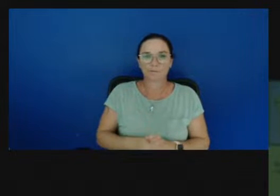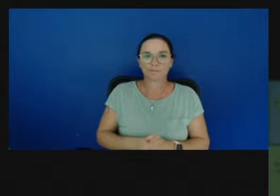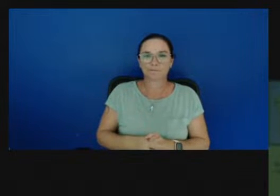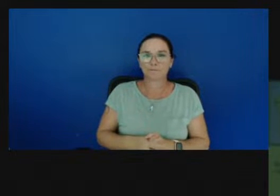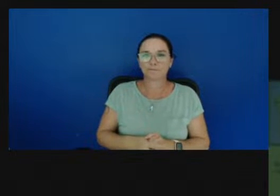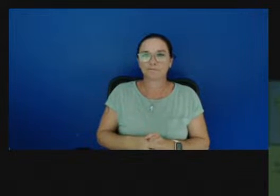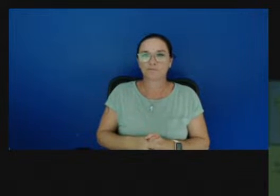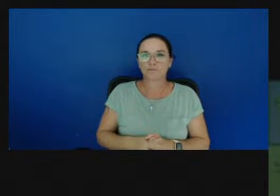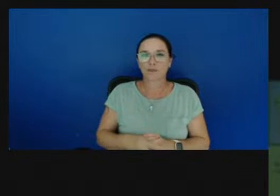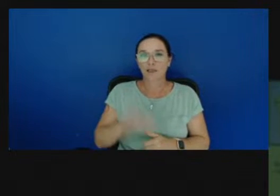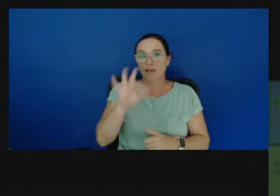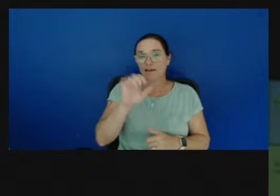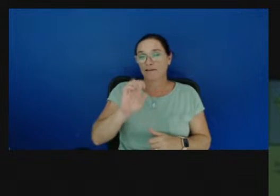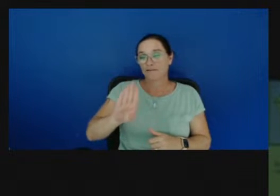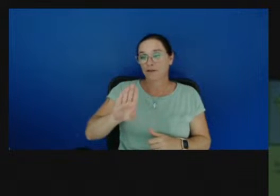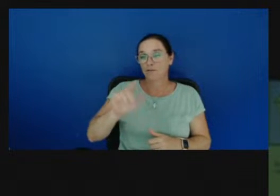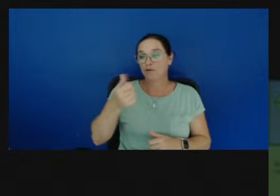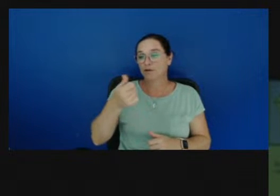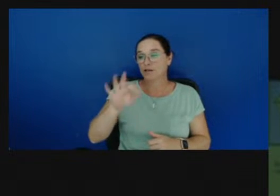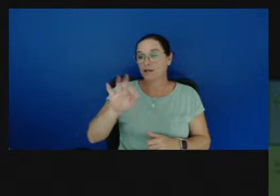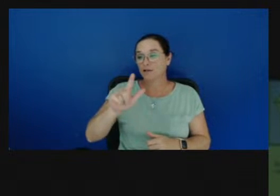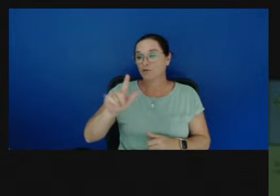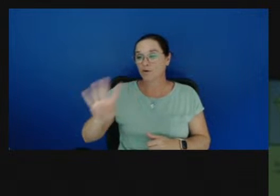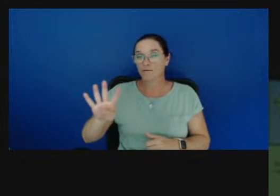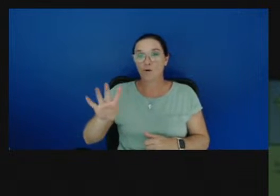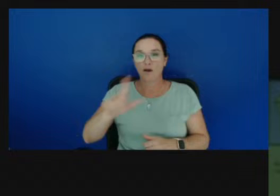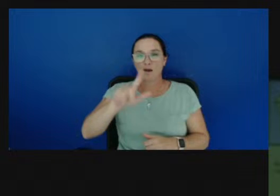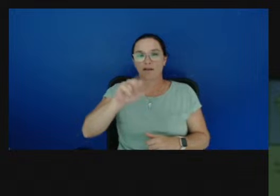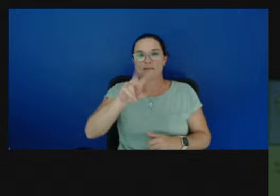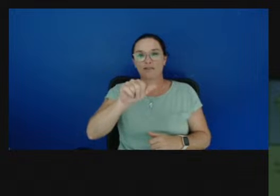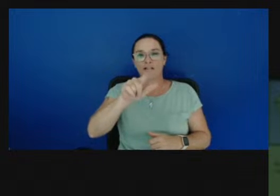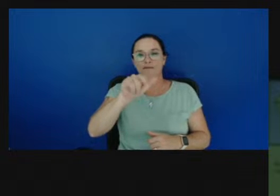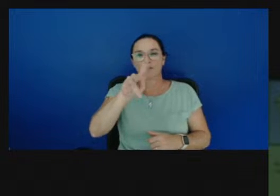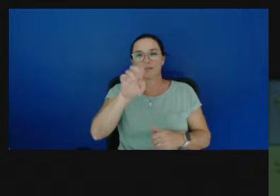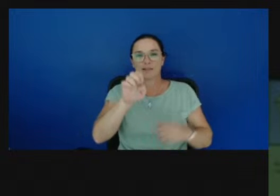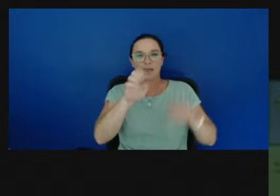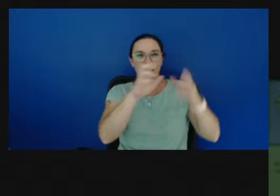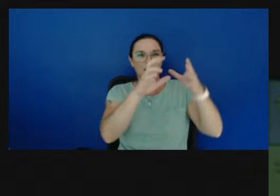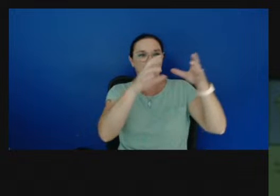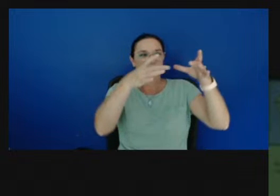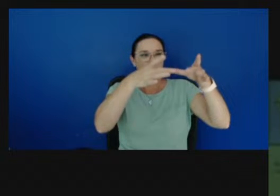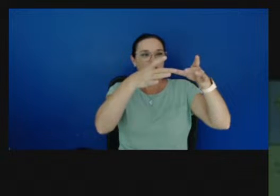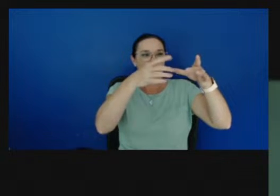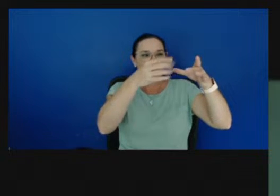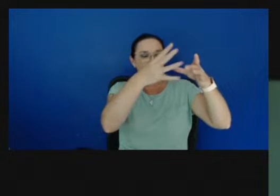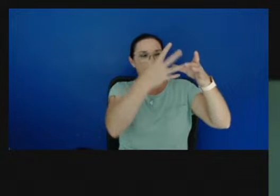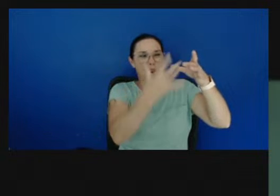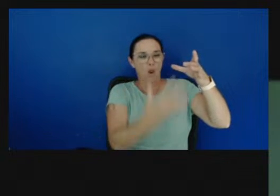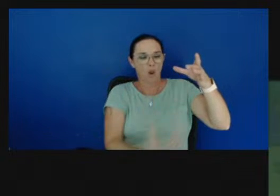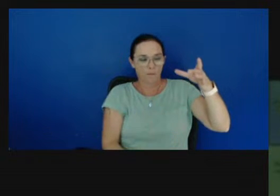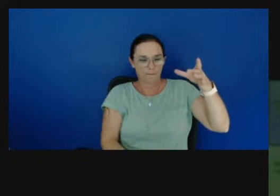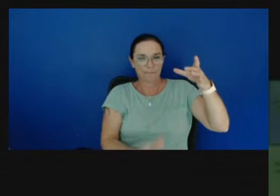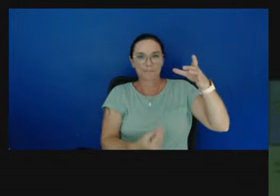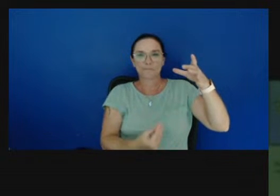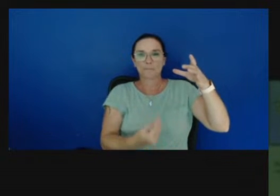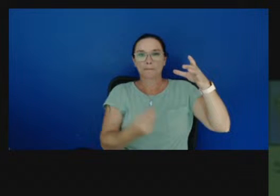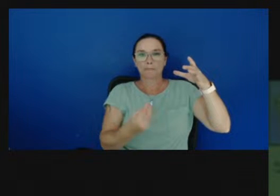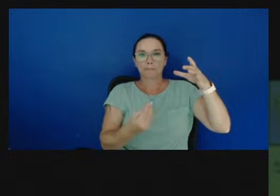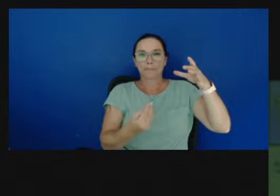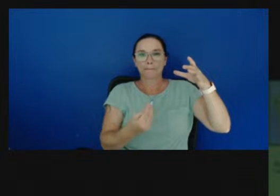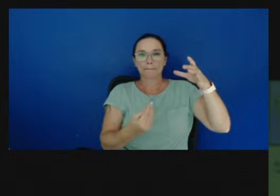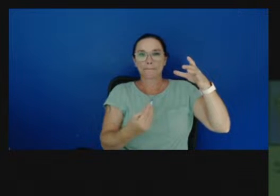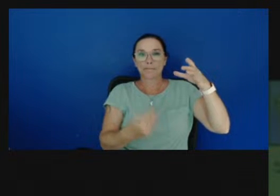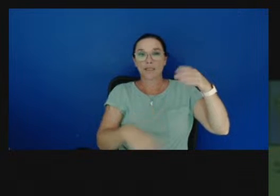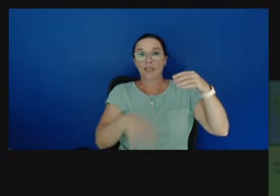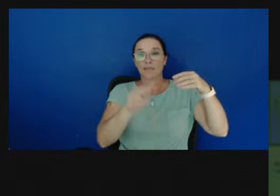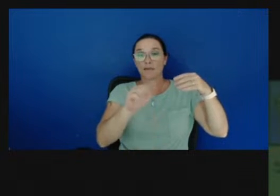In February of 1924, a lava lake drained from a pond deep in the crater of Halemaumau. In March of